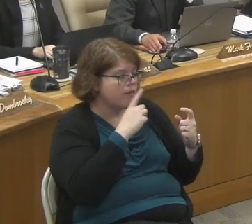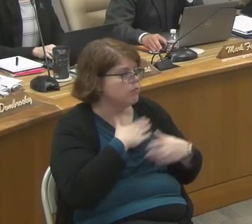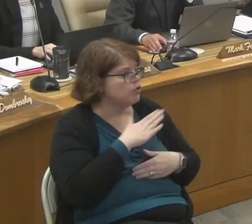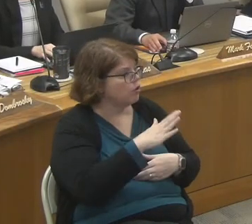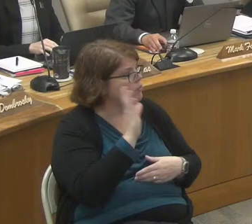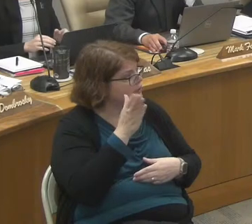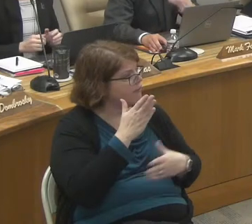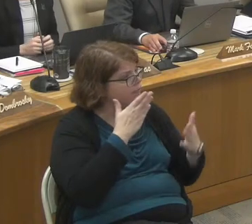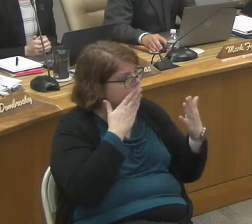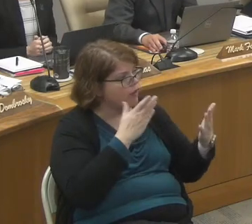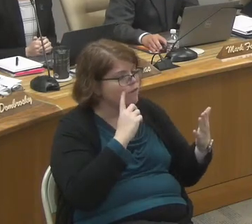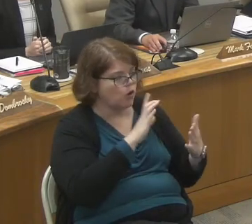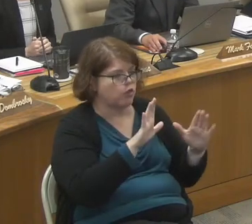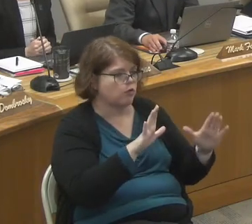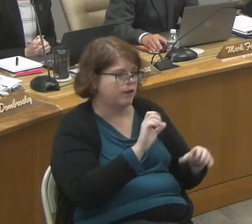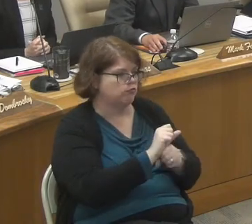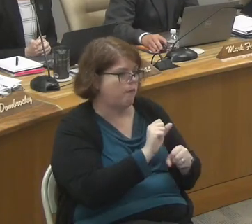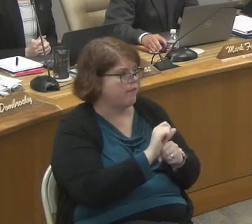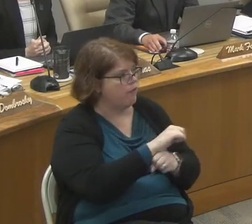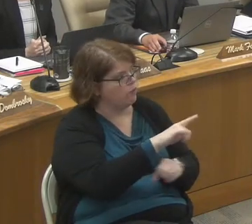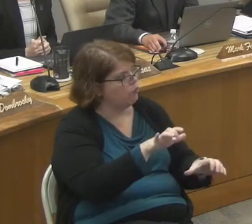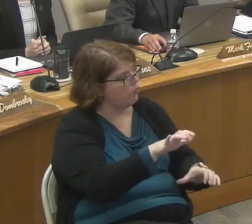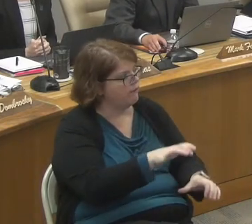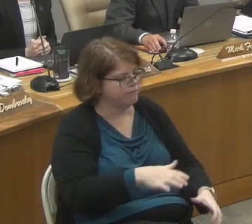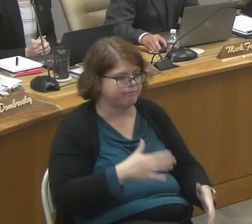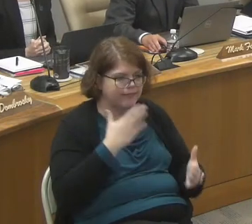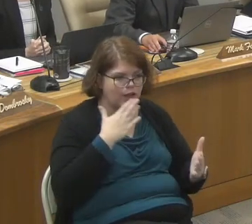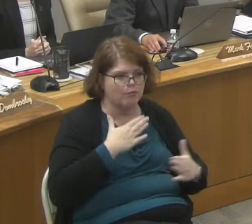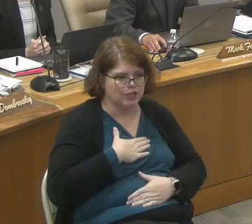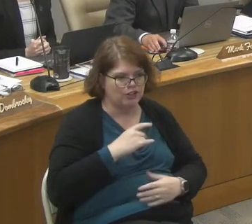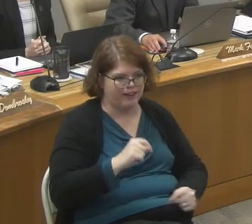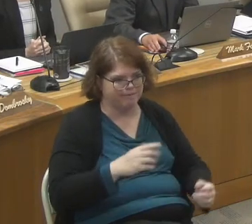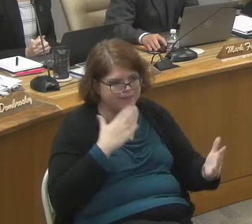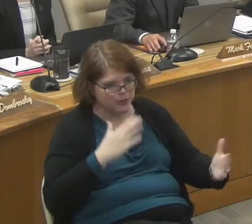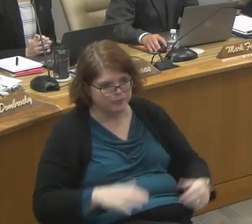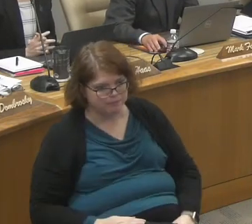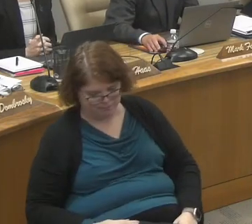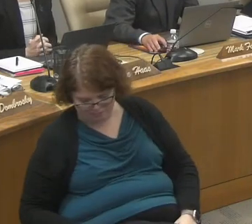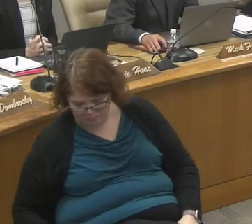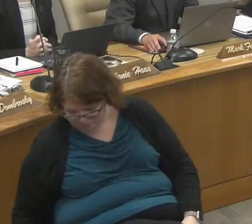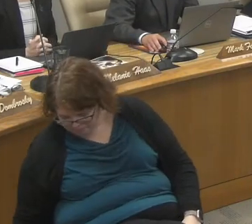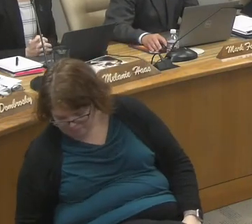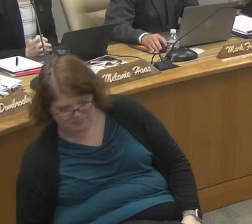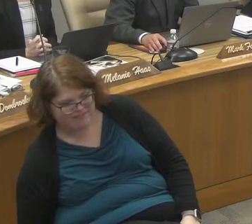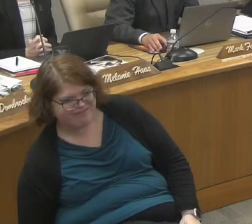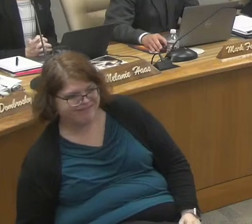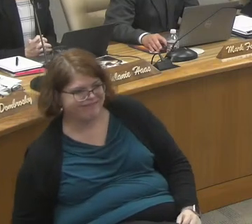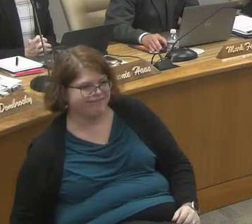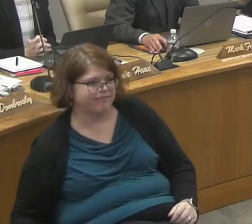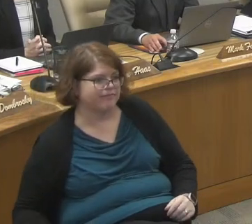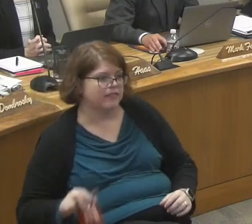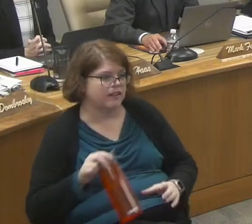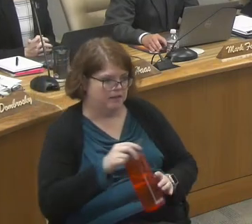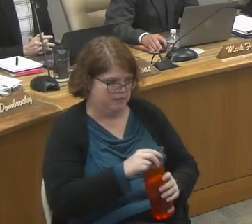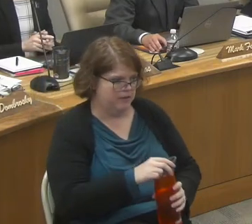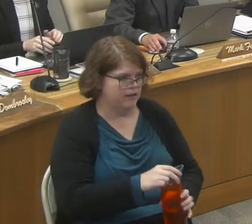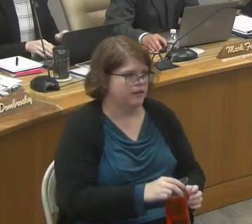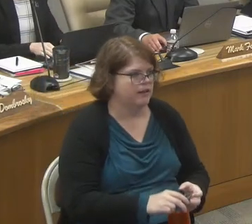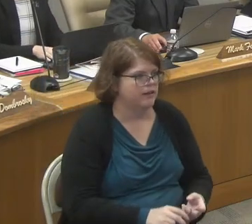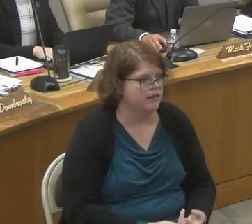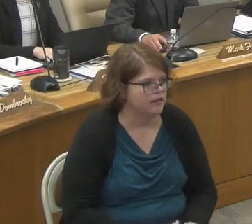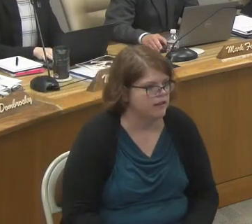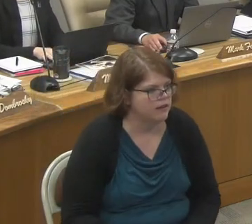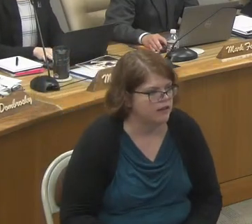presentation and thank you for the great jobs that you're doing appreciate it thank you and now I